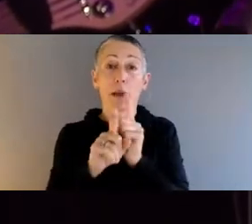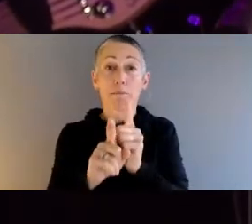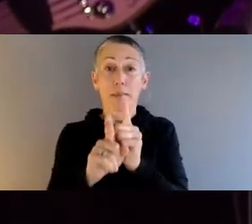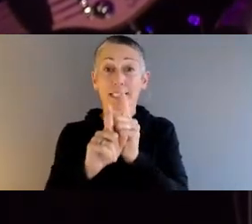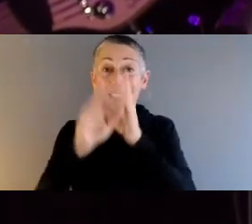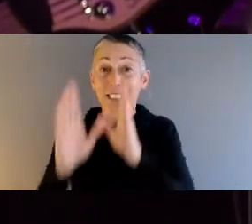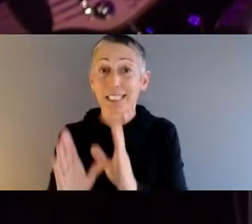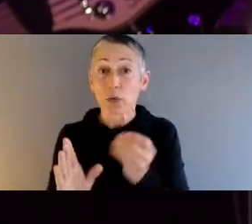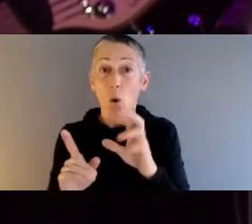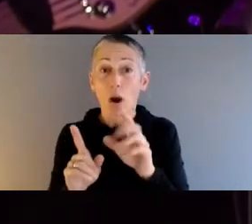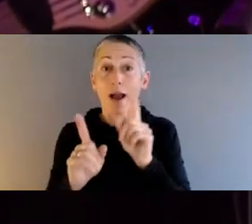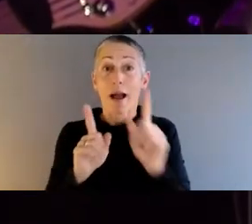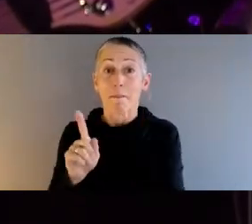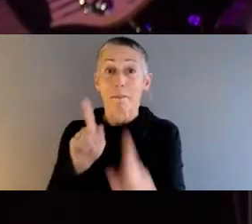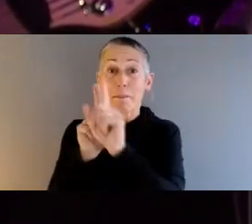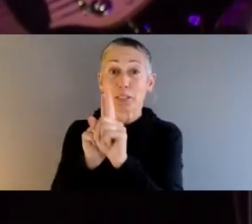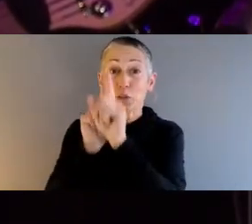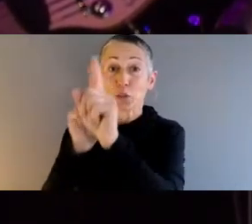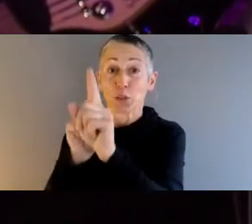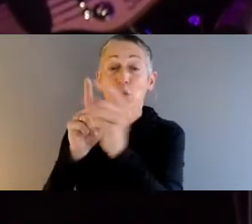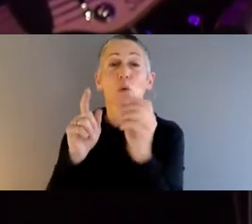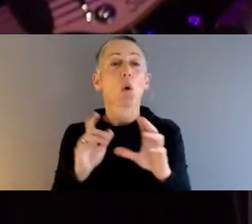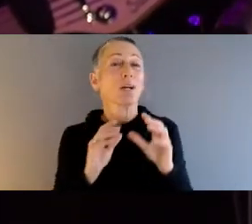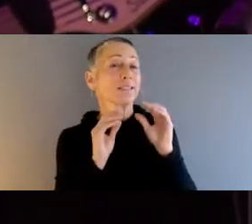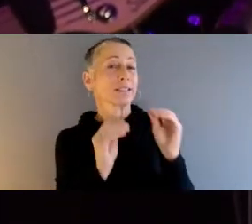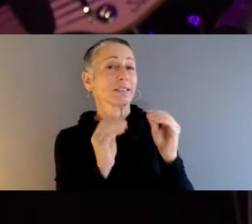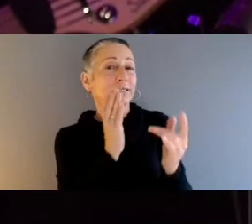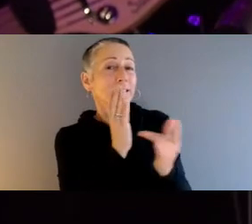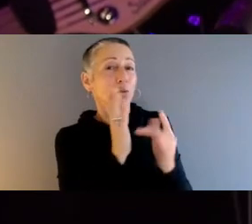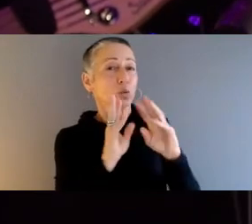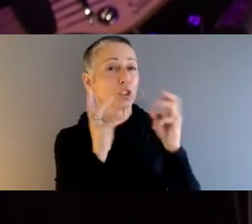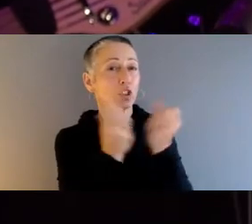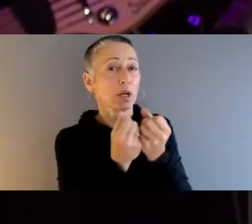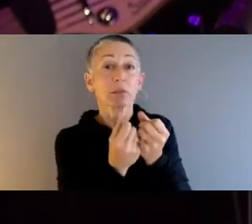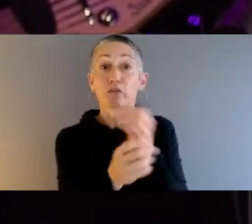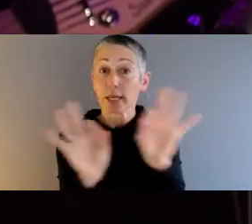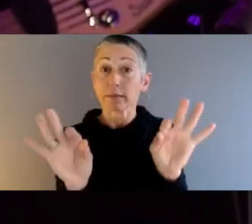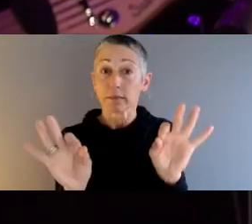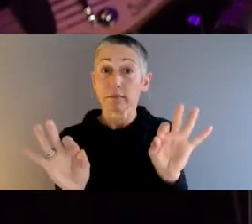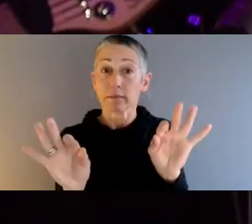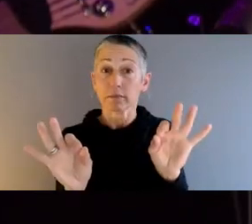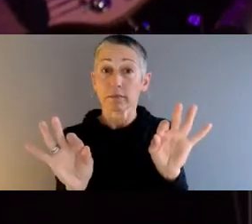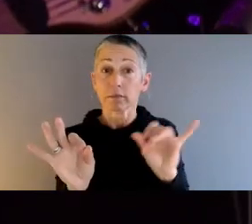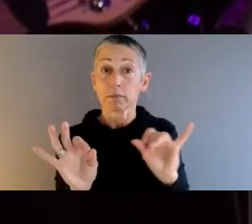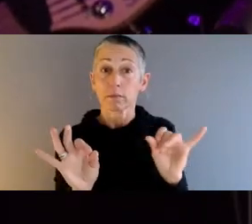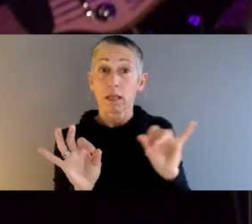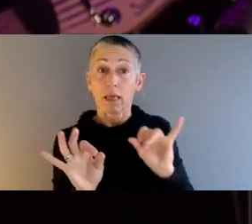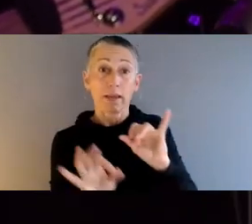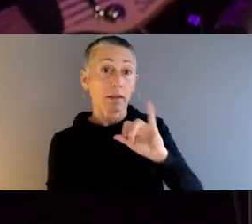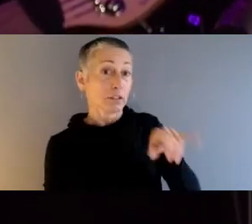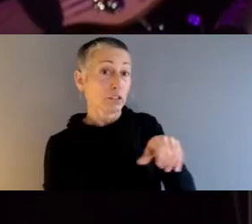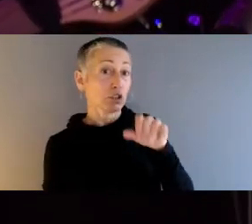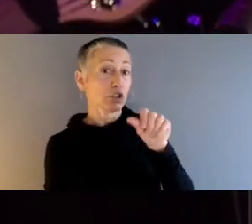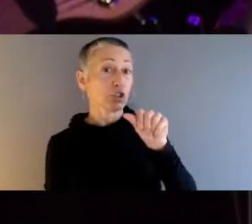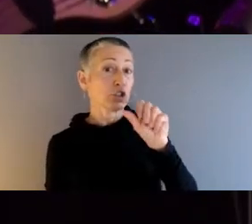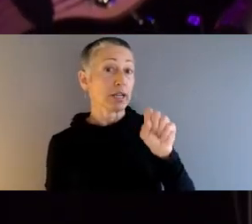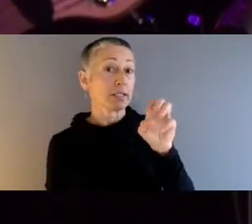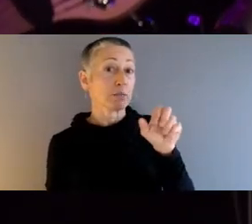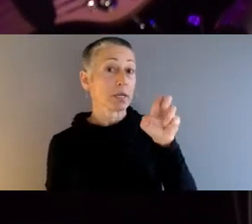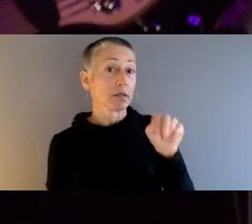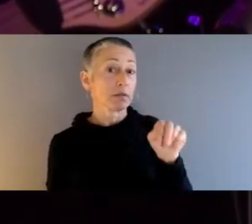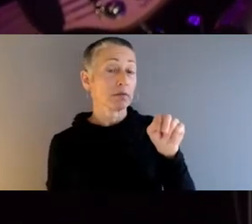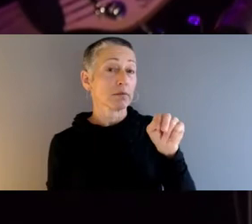or teach a virtual technical workshop, and those workshops are free, like the one that Jasmine Wilson is going to teach. It's a class on public